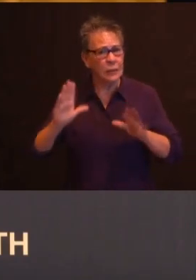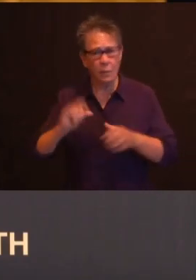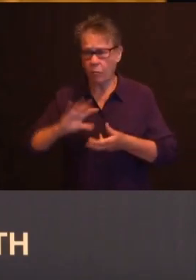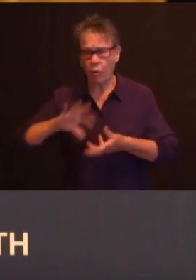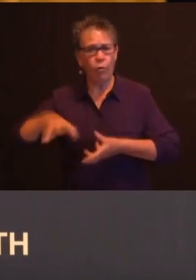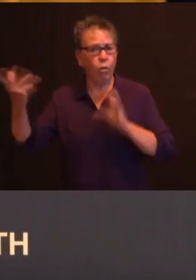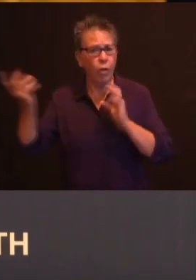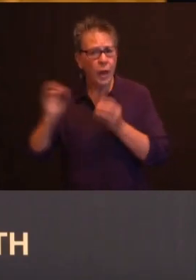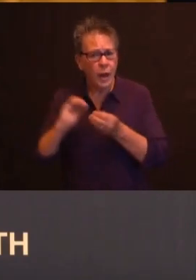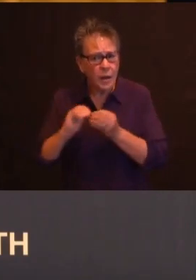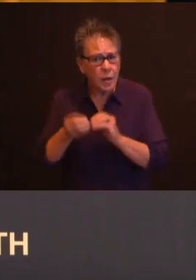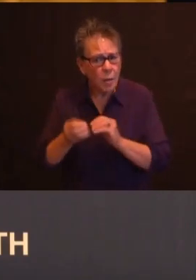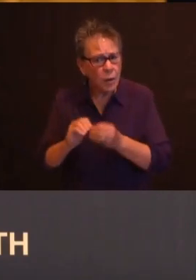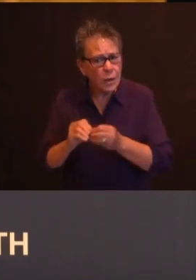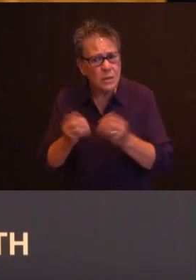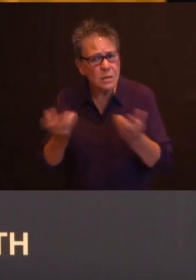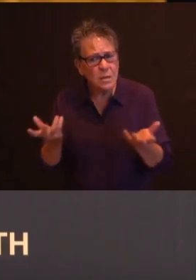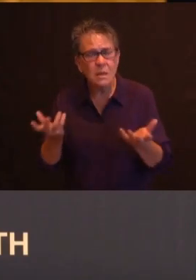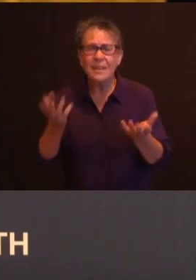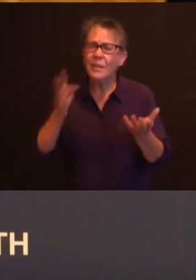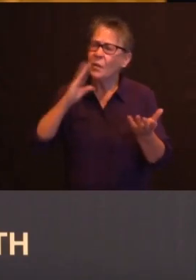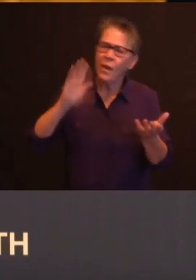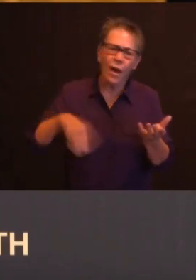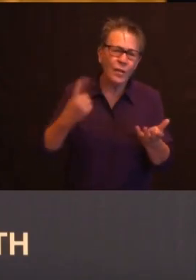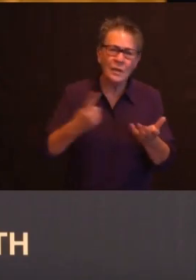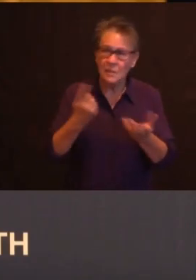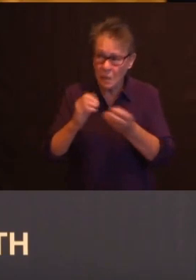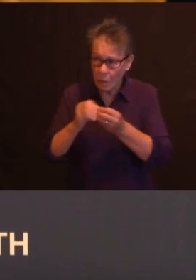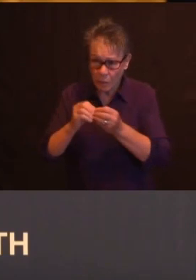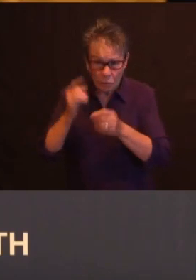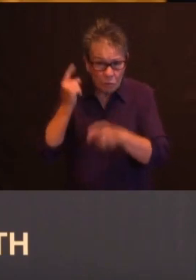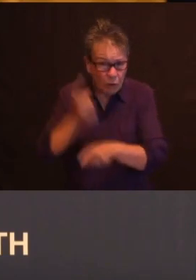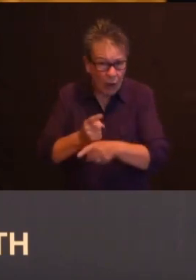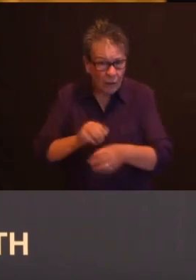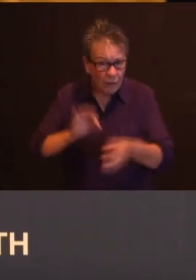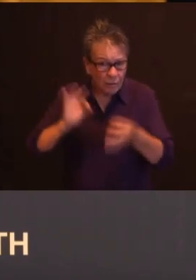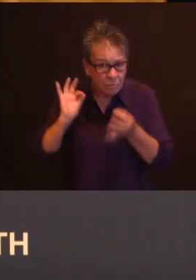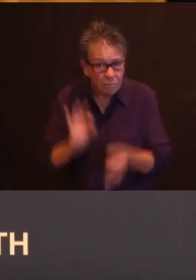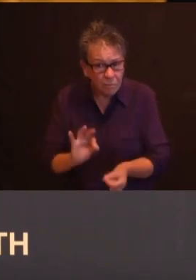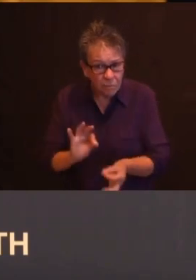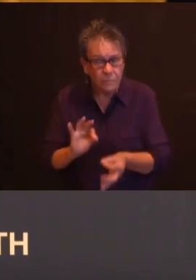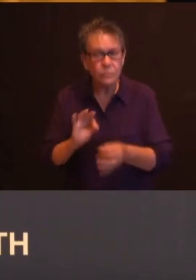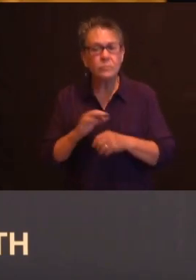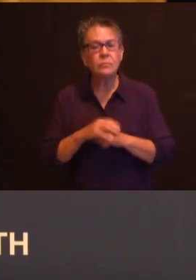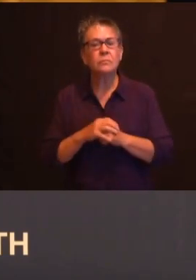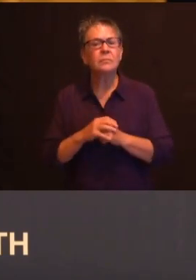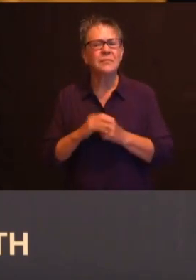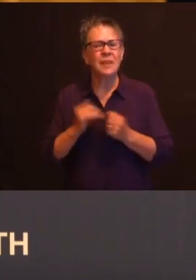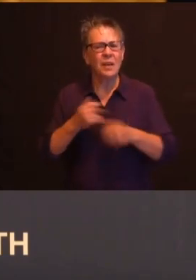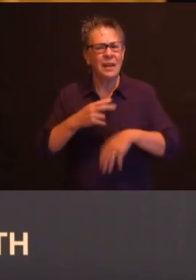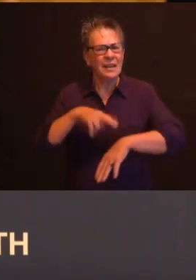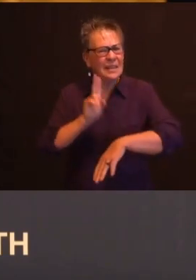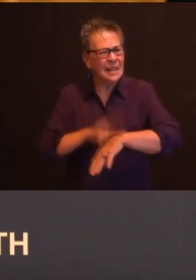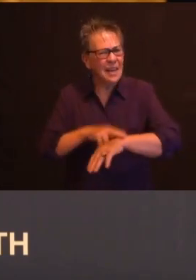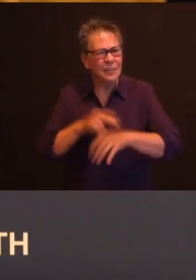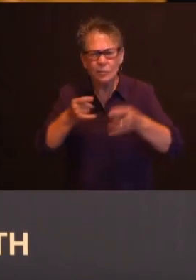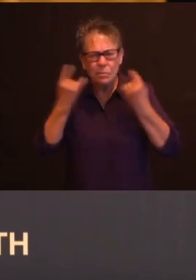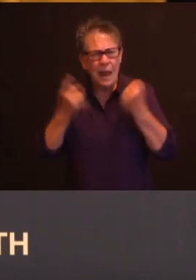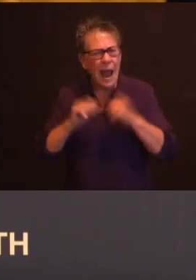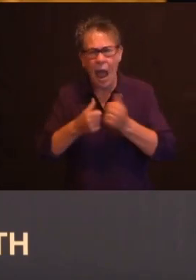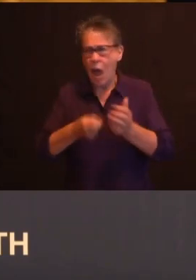nationwide mask mandate happen, and should Congress be involved? And then the last question is, why have you not issued a mask mandate like